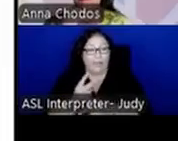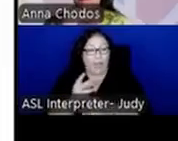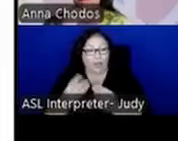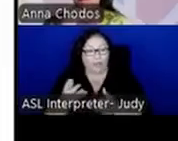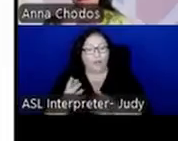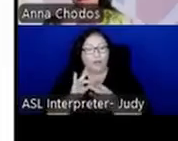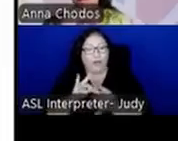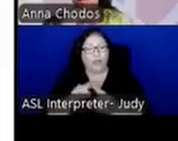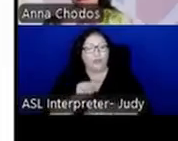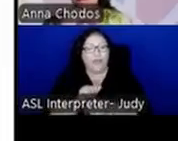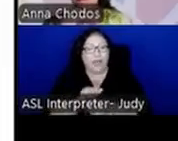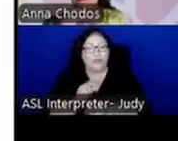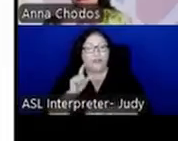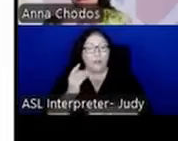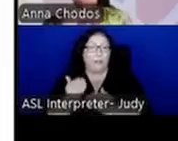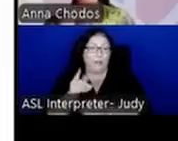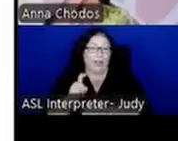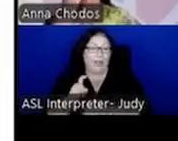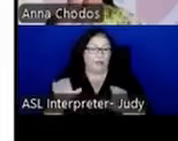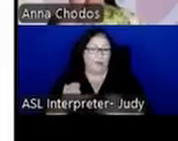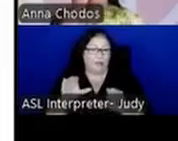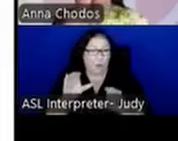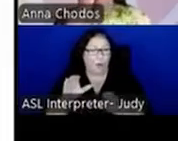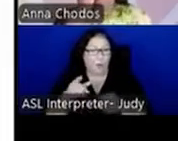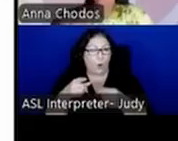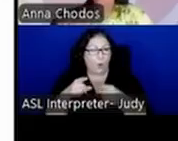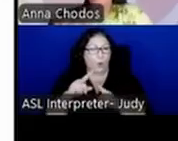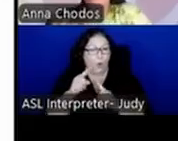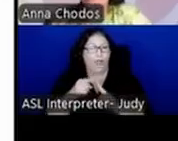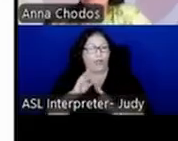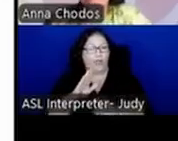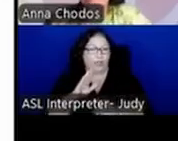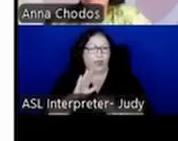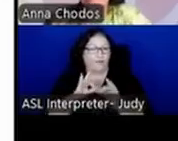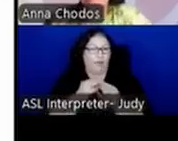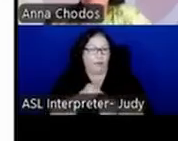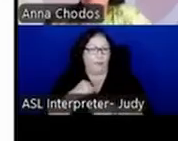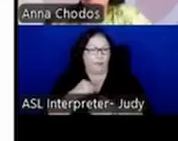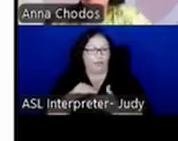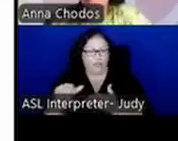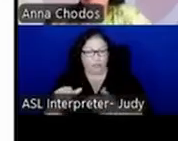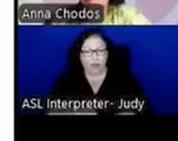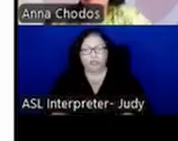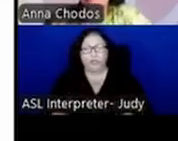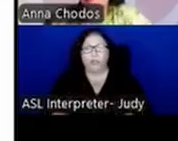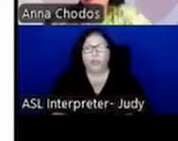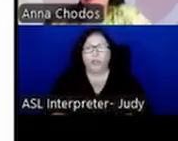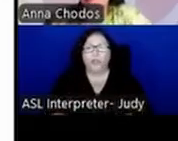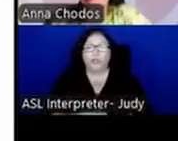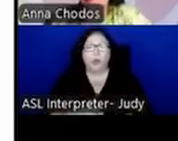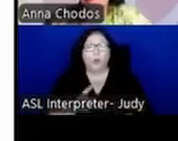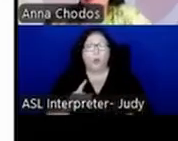perform when their loved one is discharged. And so where the opportunities are here that we're finding in our state,